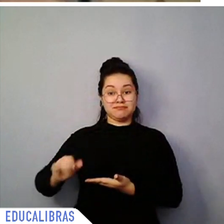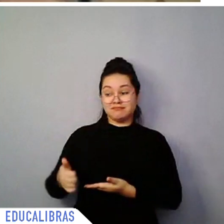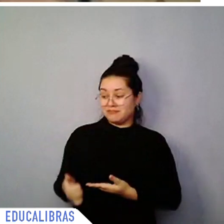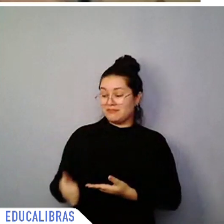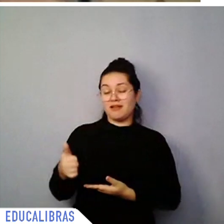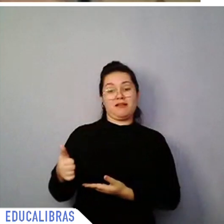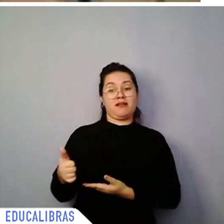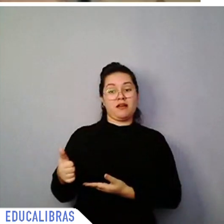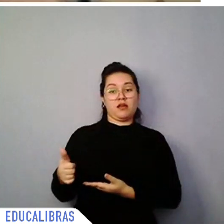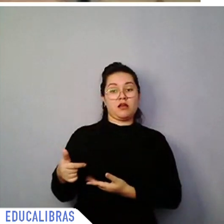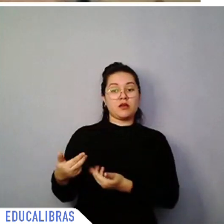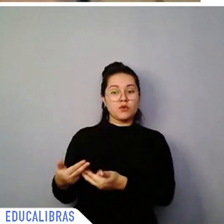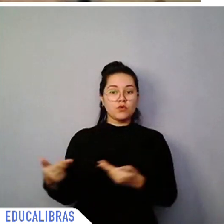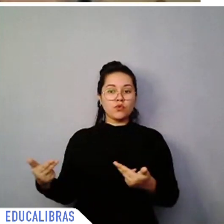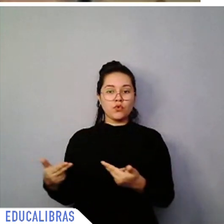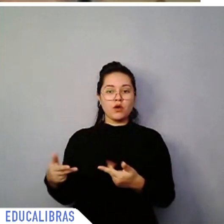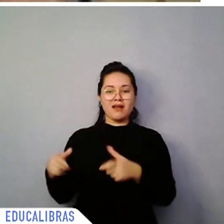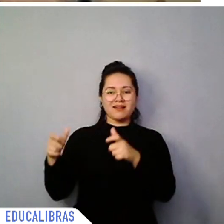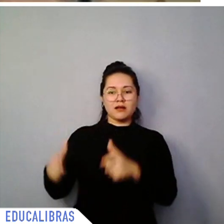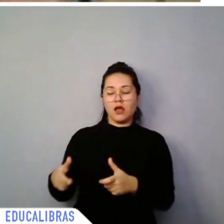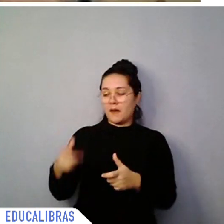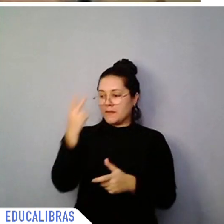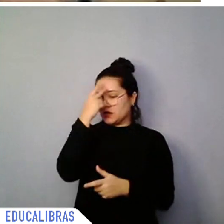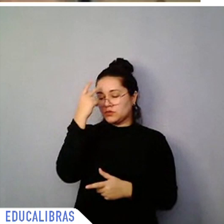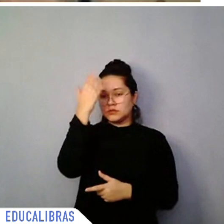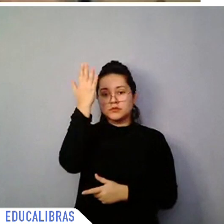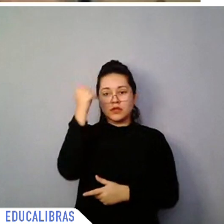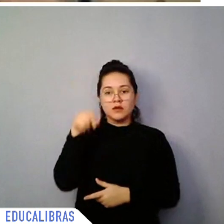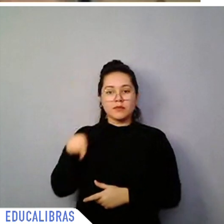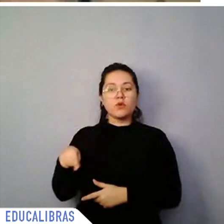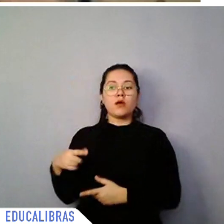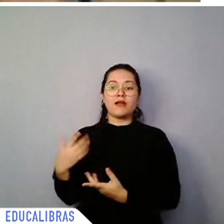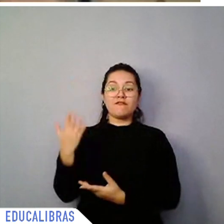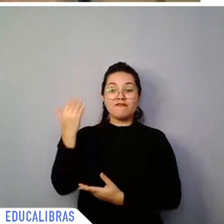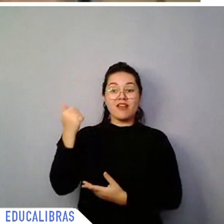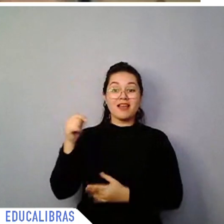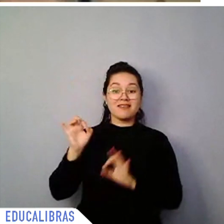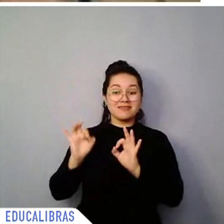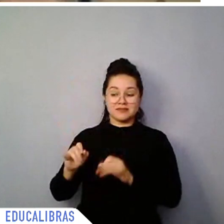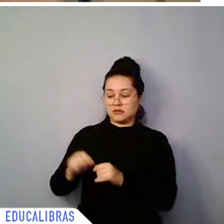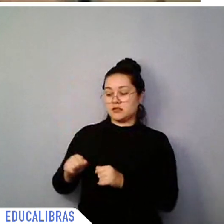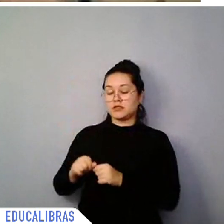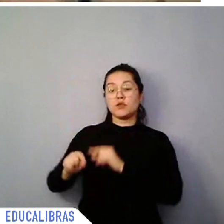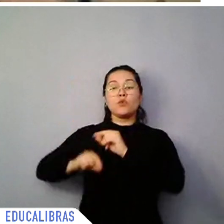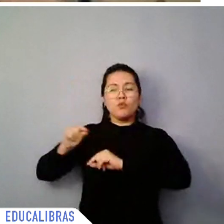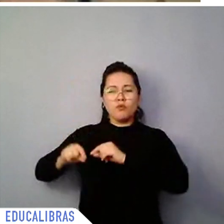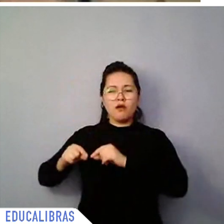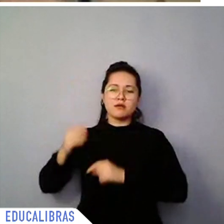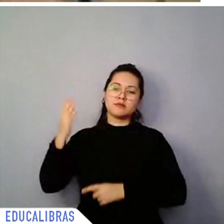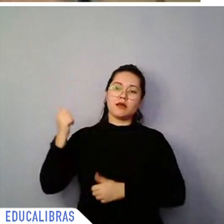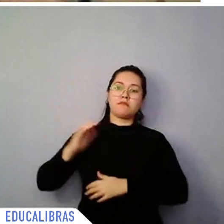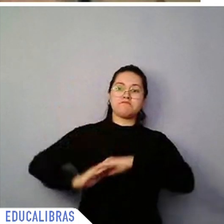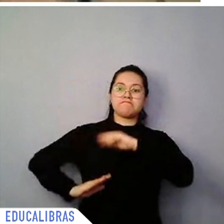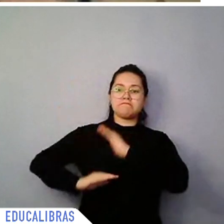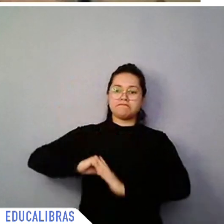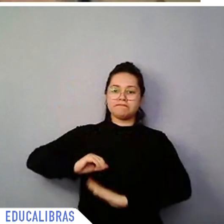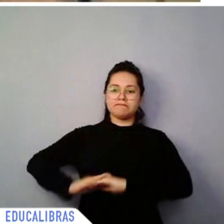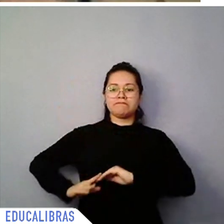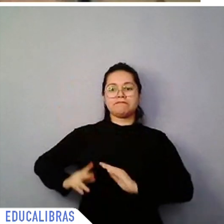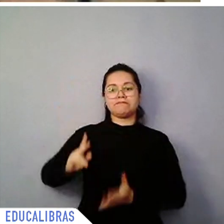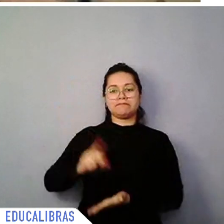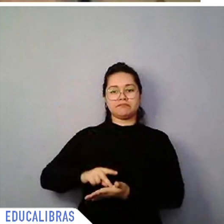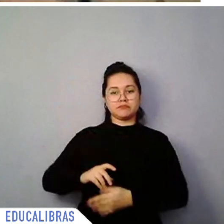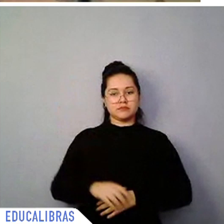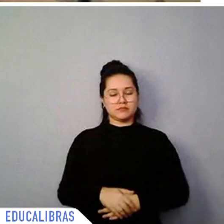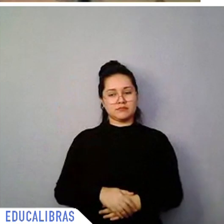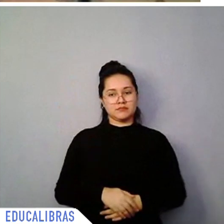can distribute the money and allocate the money better. So I think it is important,